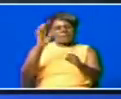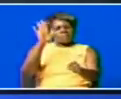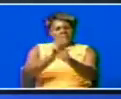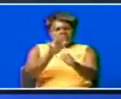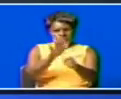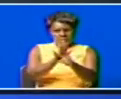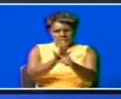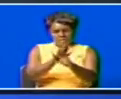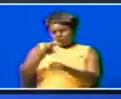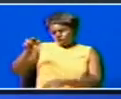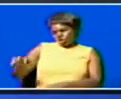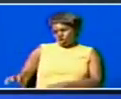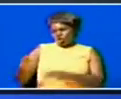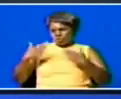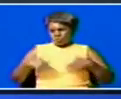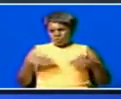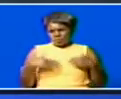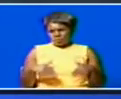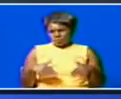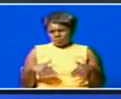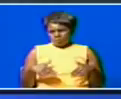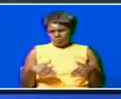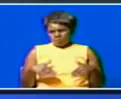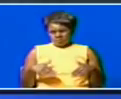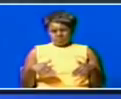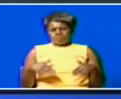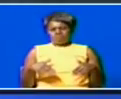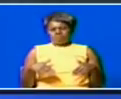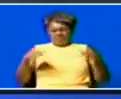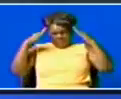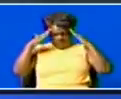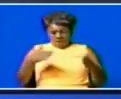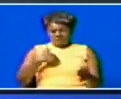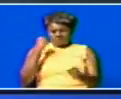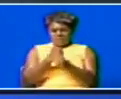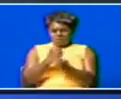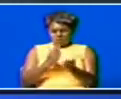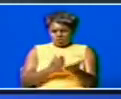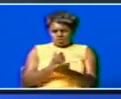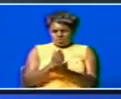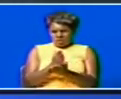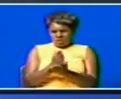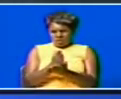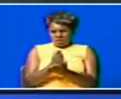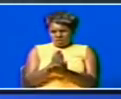many like her living with short stature in the country, they are determined to ensure that they don't